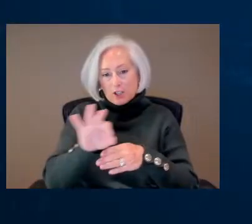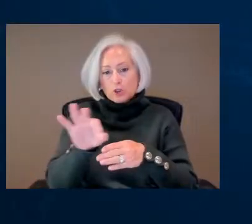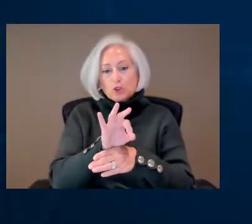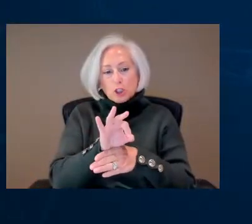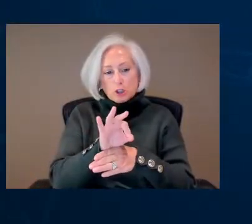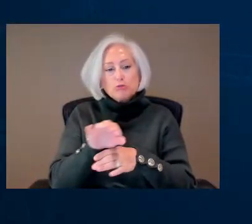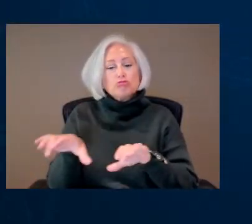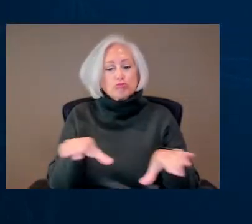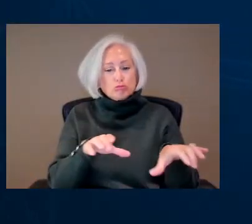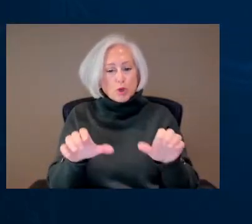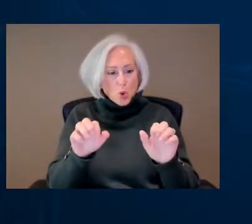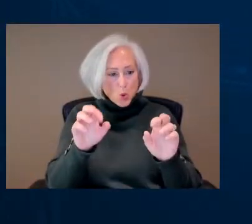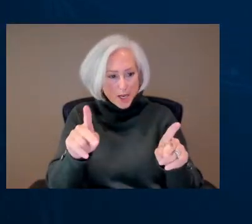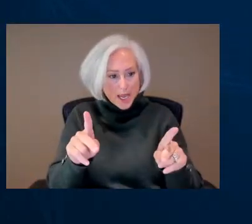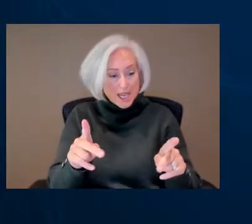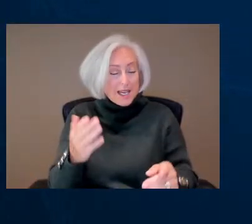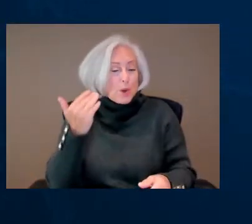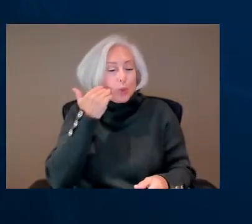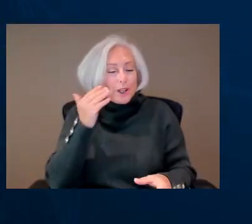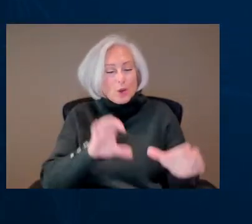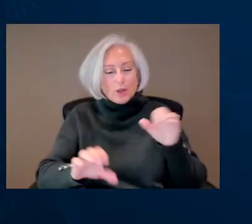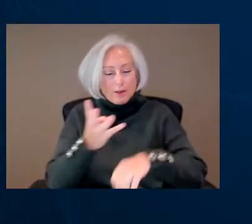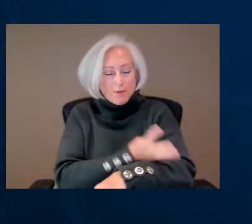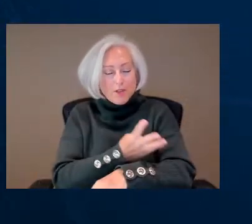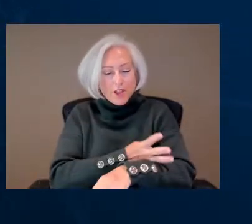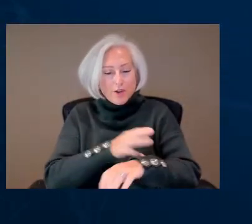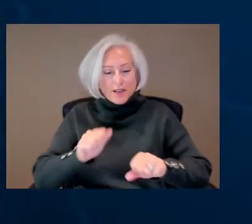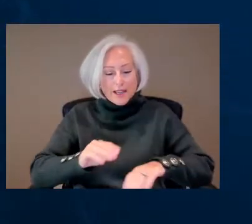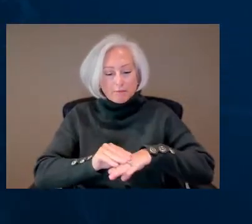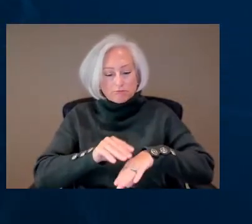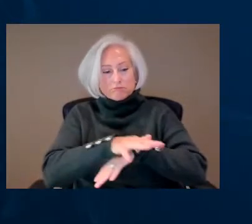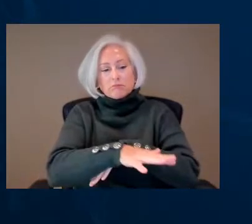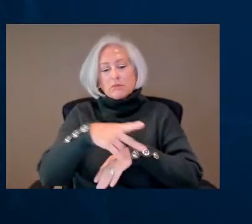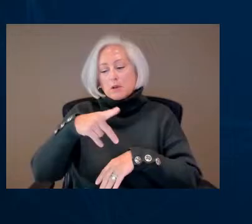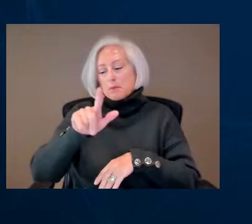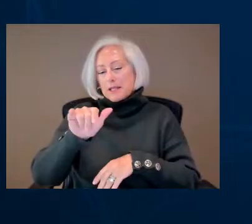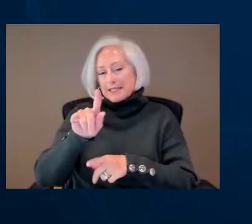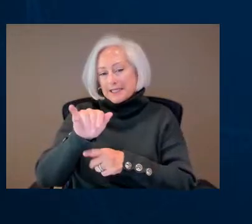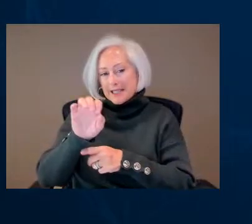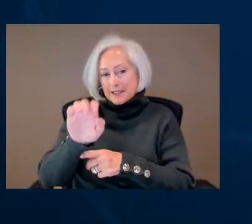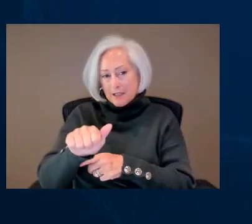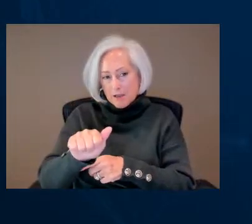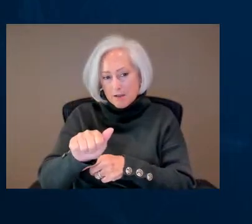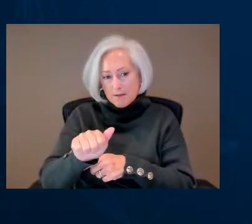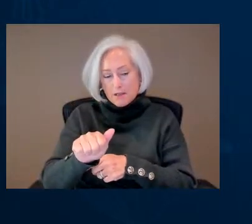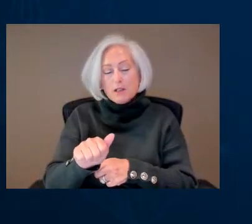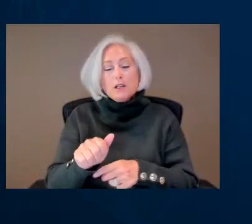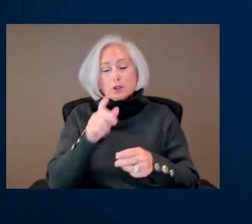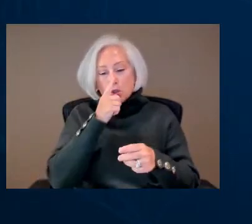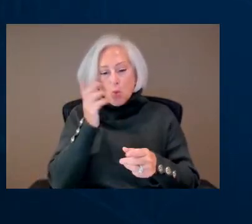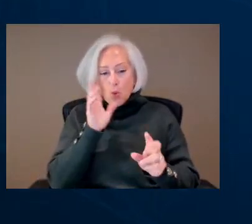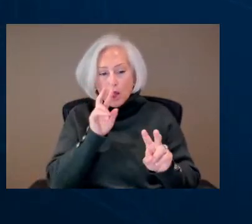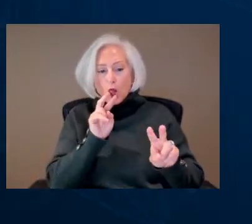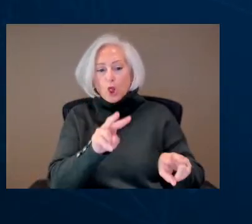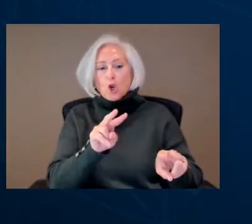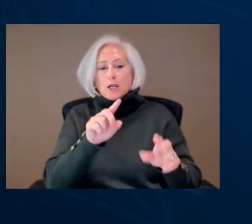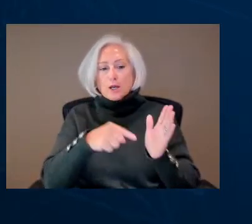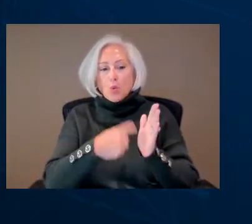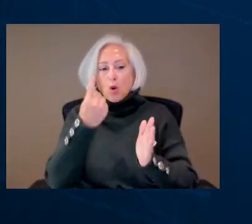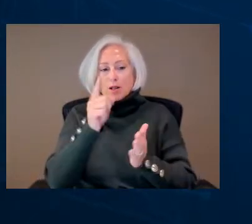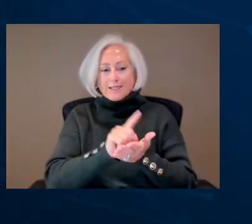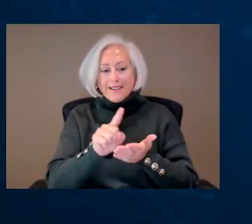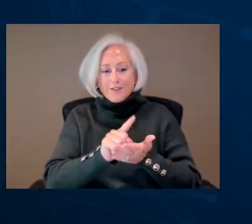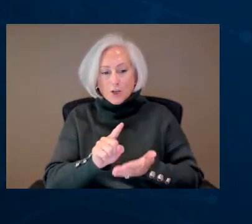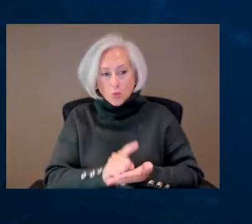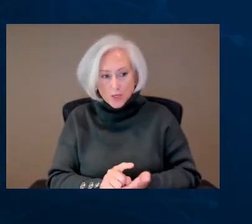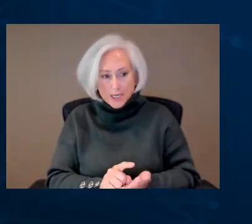other therapies that we're talking about. And so we're looking at least once weekly, especially as they're getting into the third trimester and this kiddo's demanding more